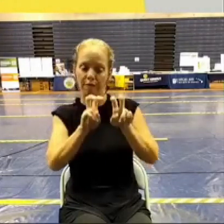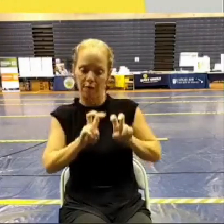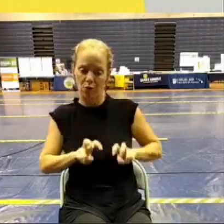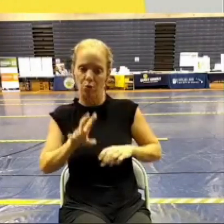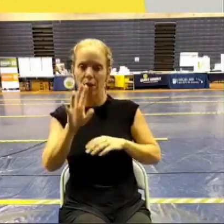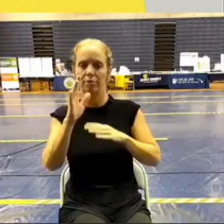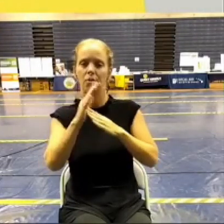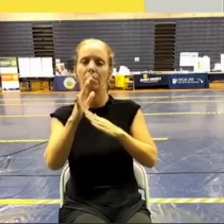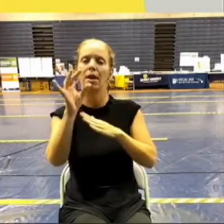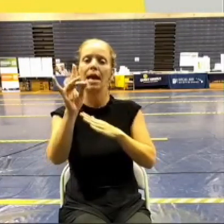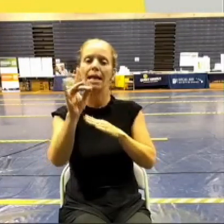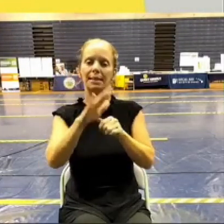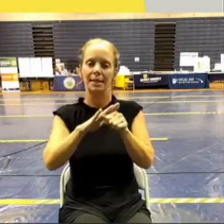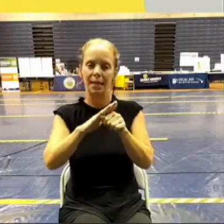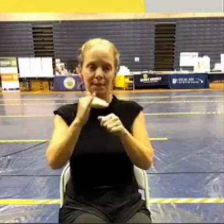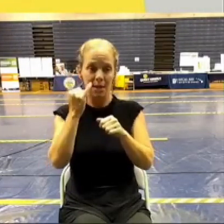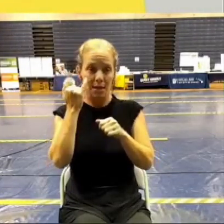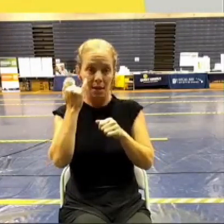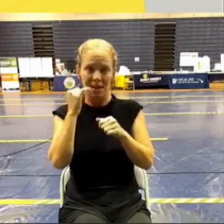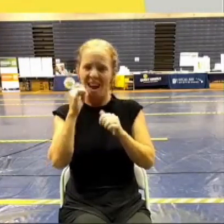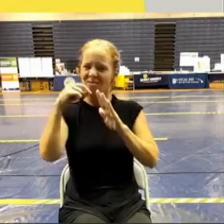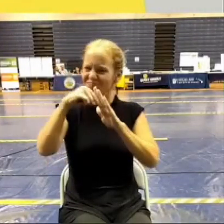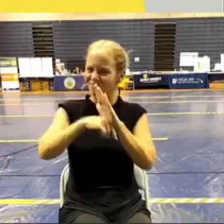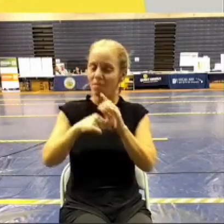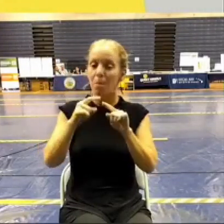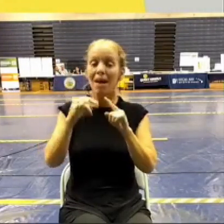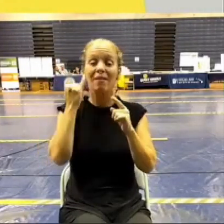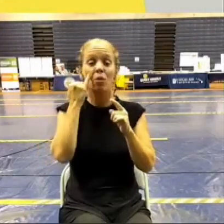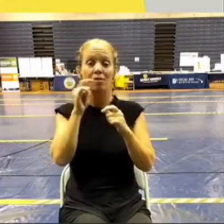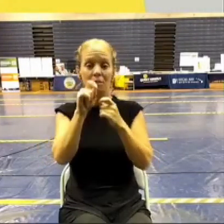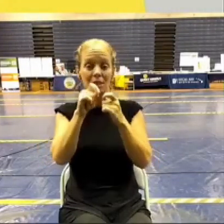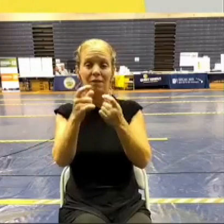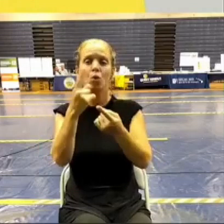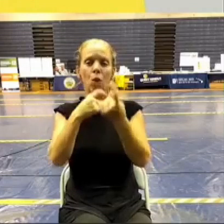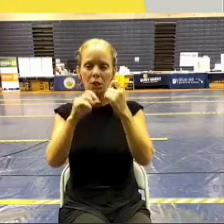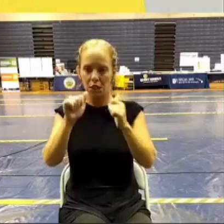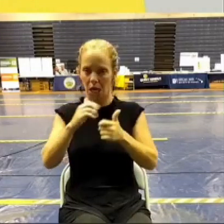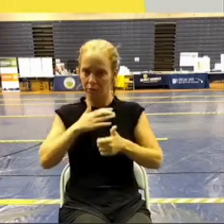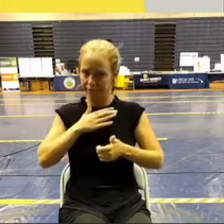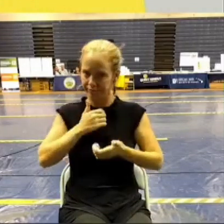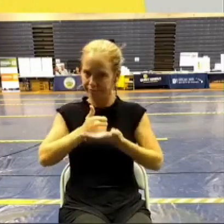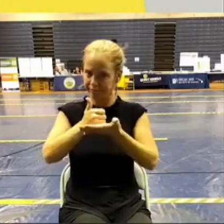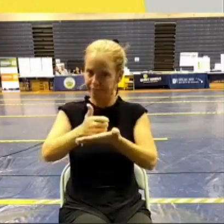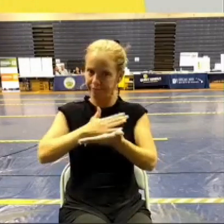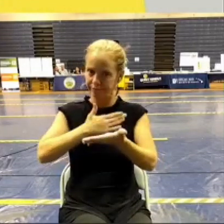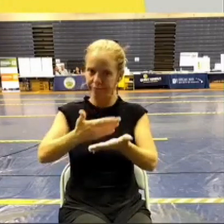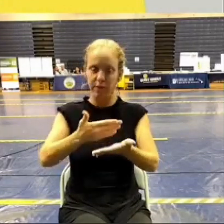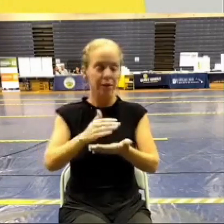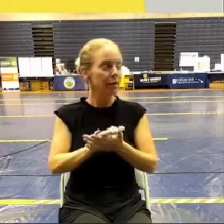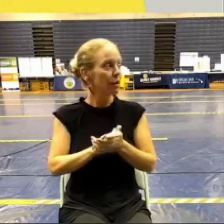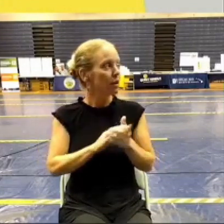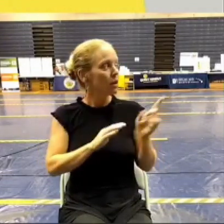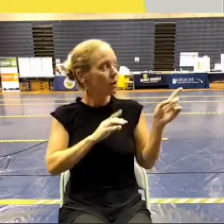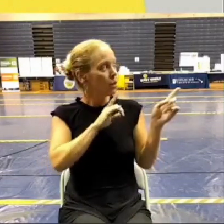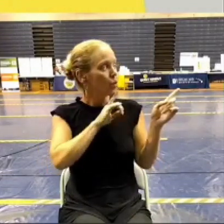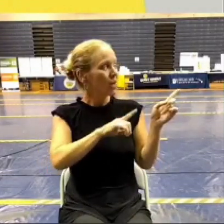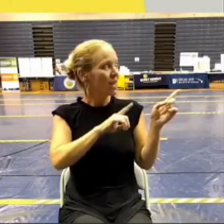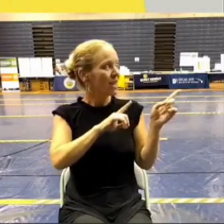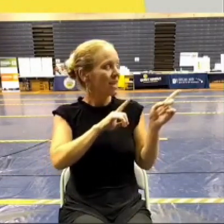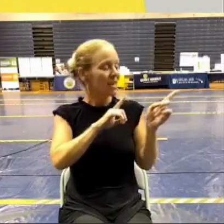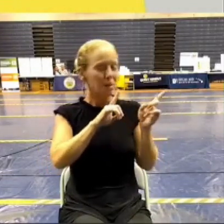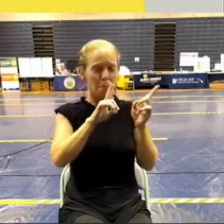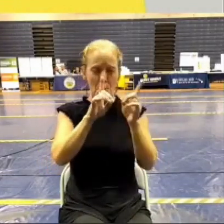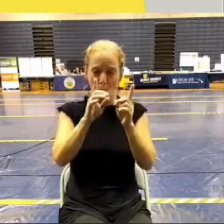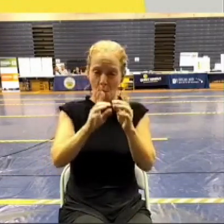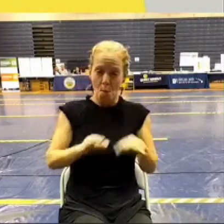questions on these, you guys can ask and we can help you. But a lot of these, I wanna make it clear that was based mainly on public health